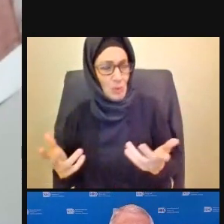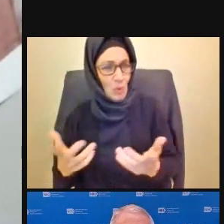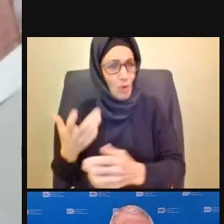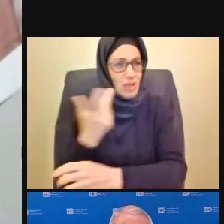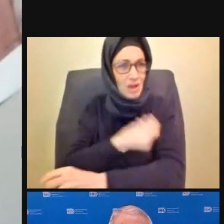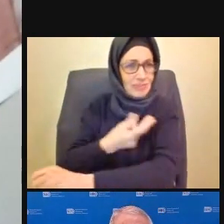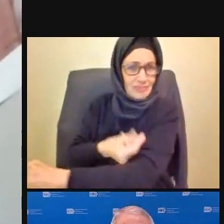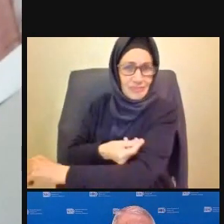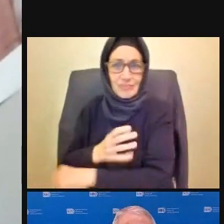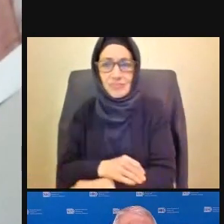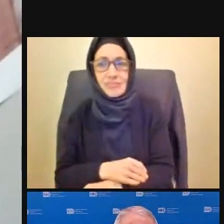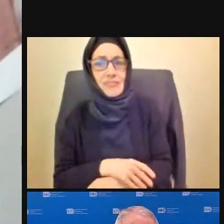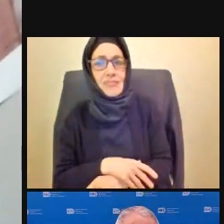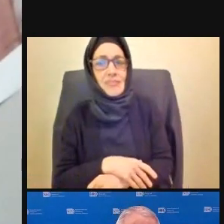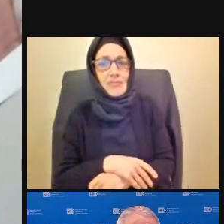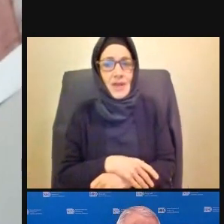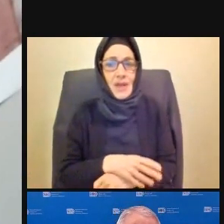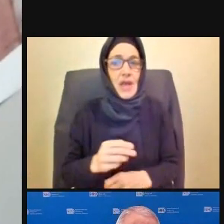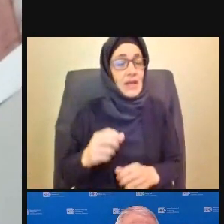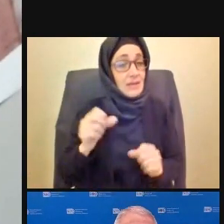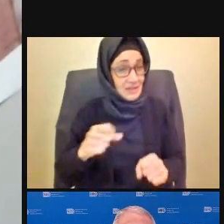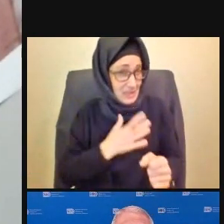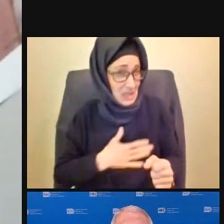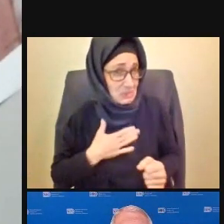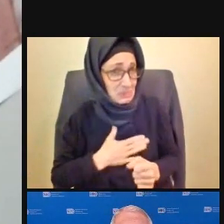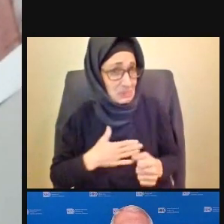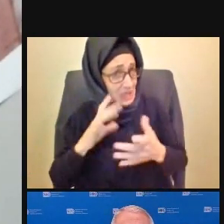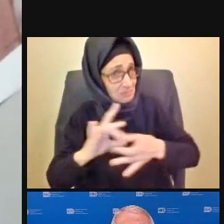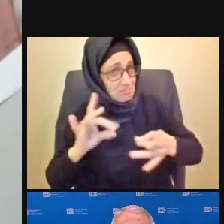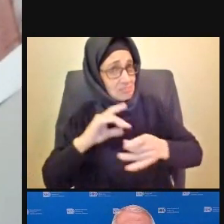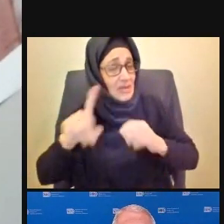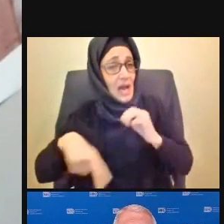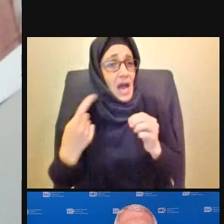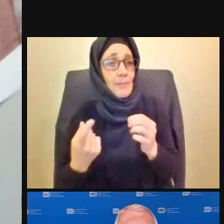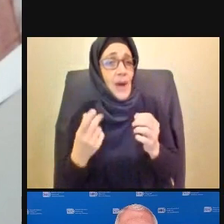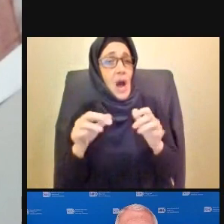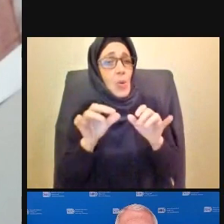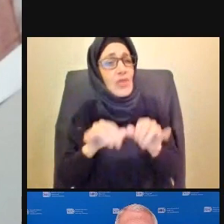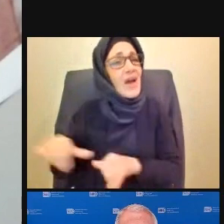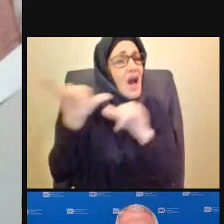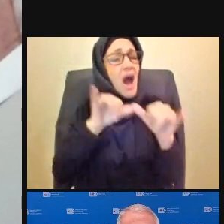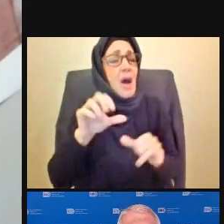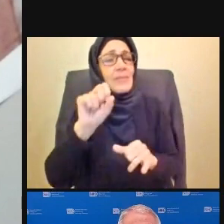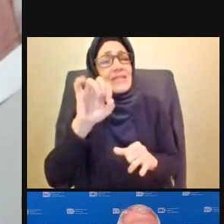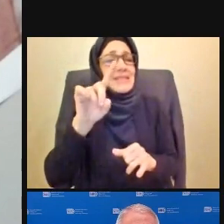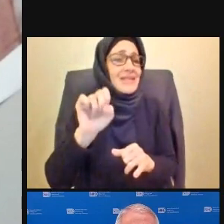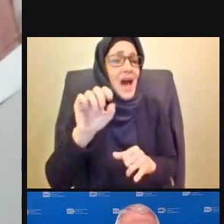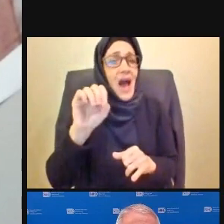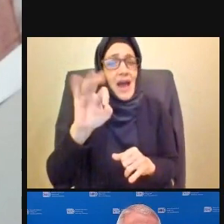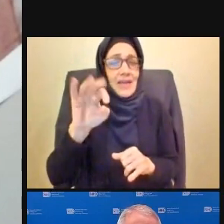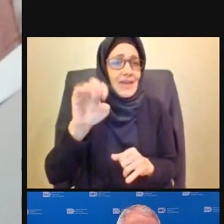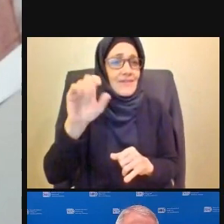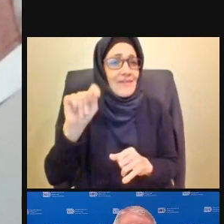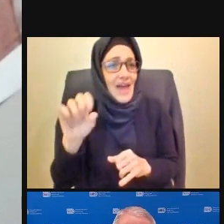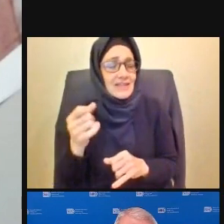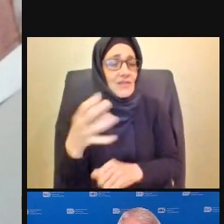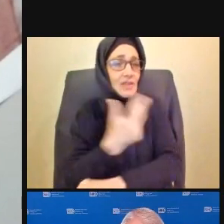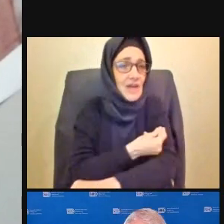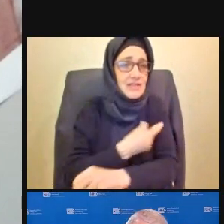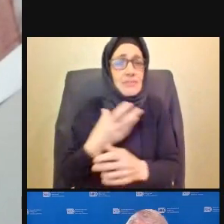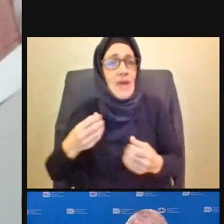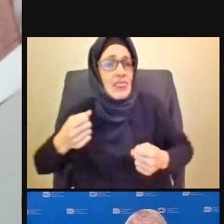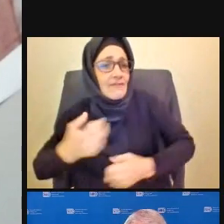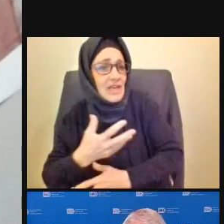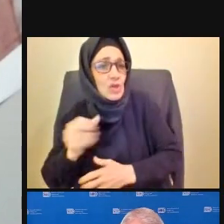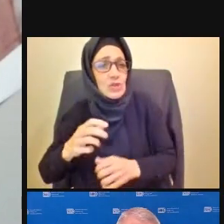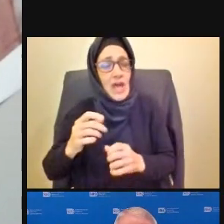alteration, and magnetism. Can you speak to the actual common side effects of the vaccine, the fears that are created by this misinformation, and how we can